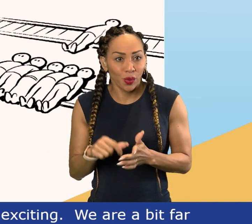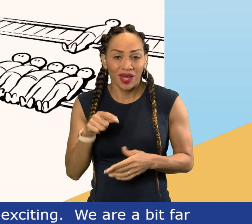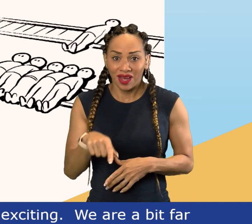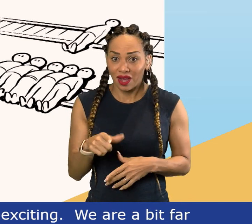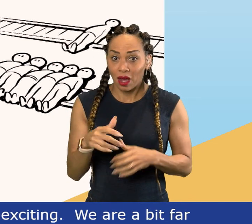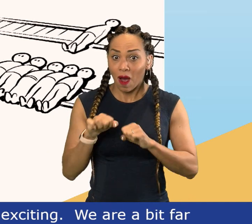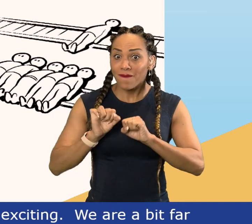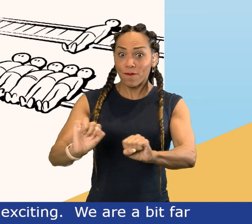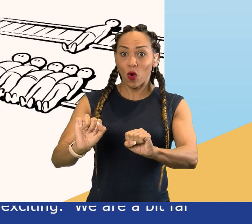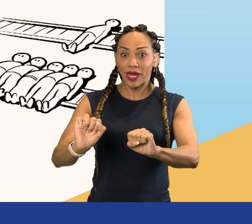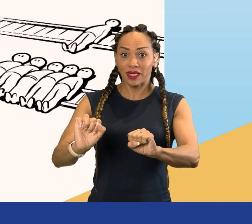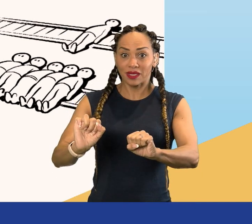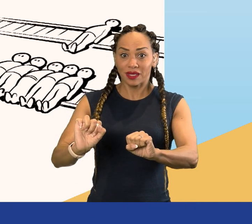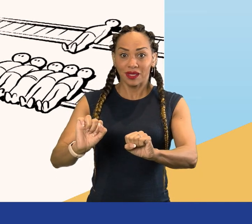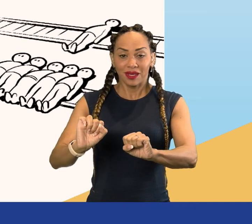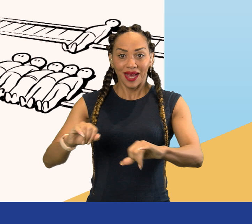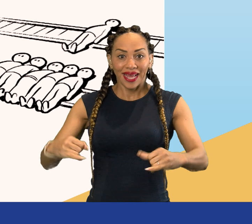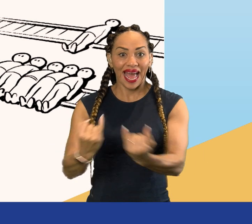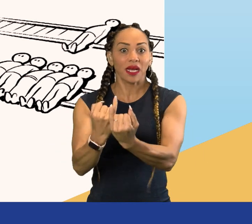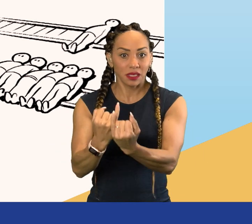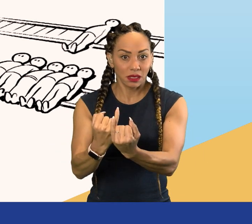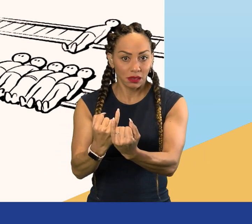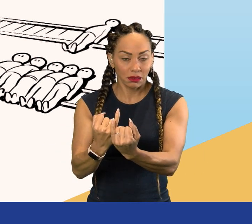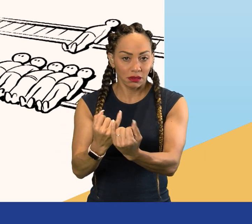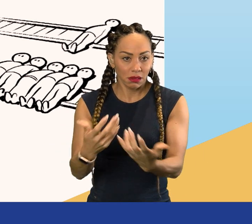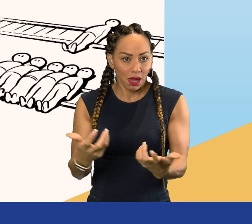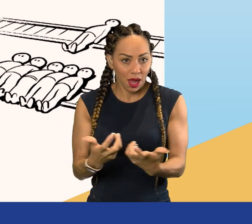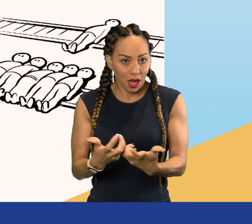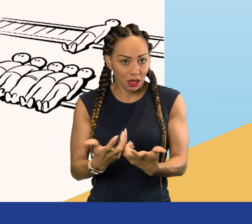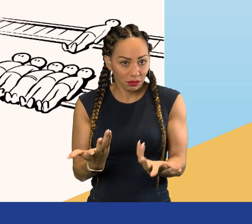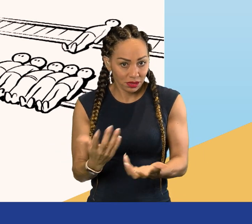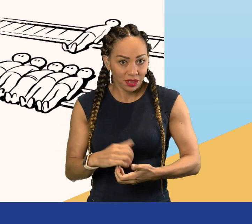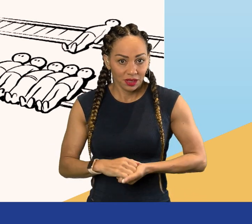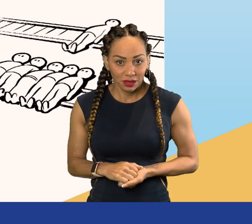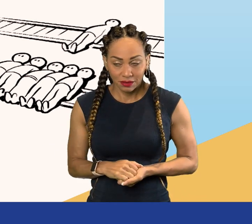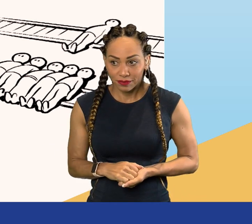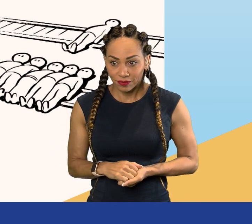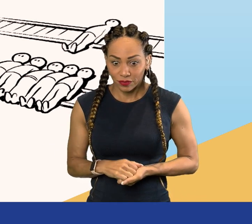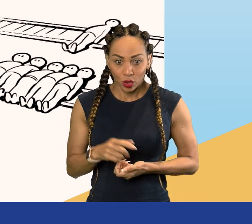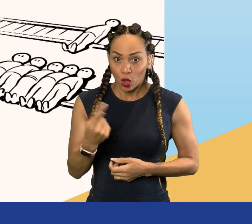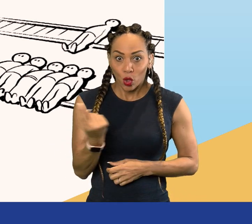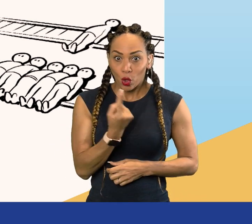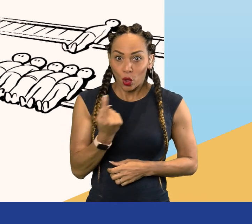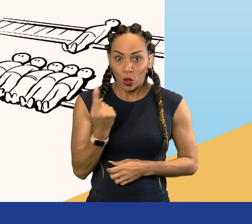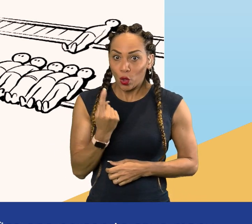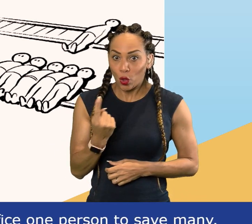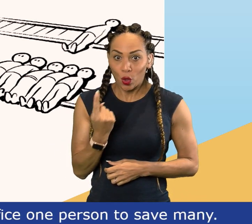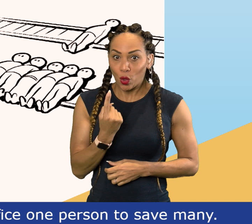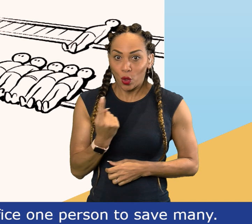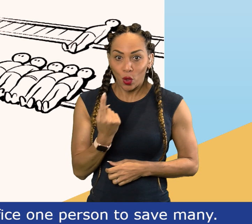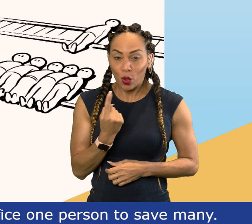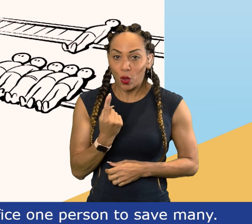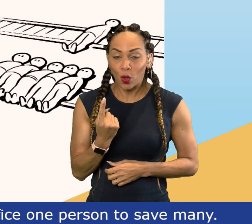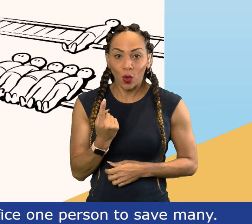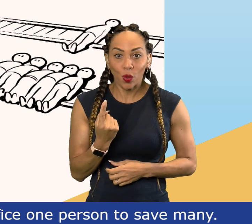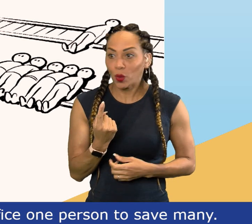you sacrifice one person to save many? Do you sacrifice the occupants of the car or the people on the road? These are horrible questions, but they are questions that